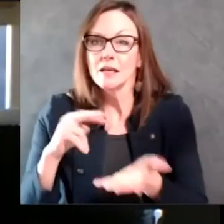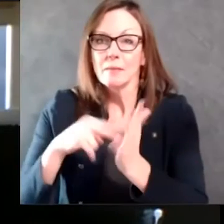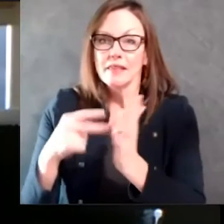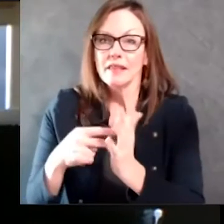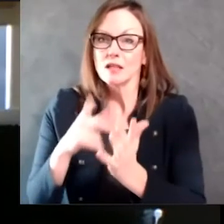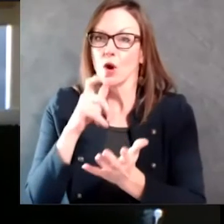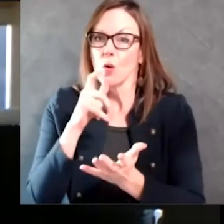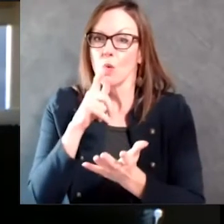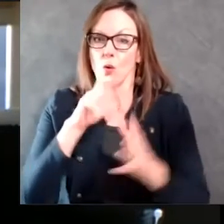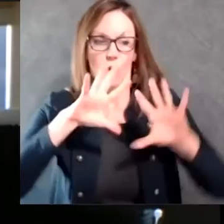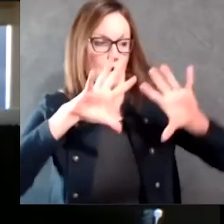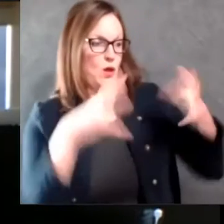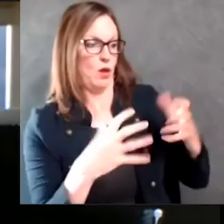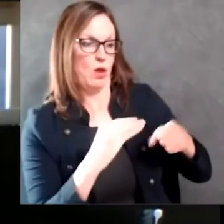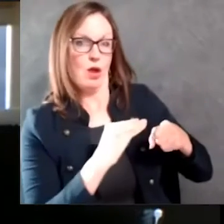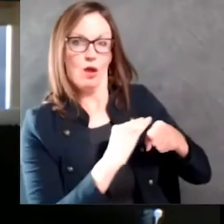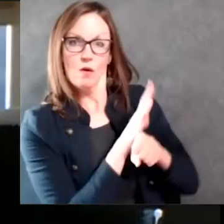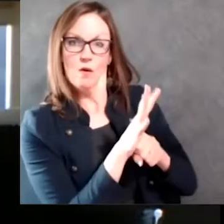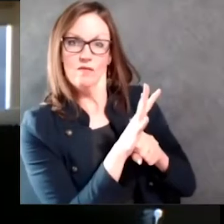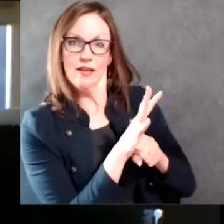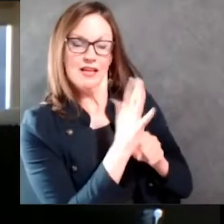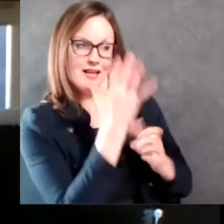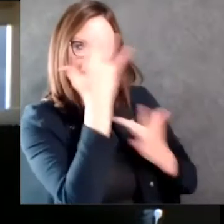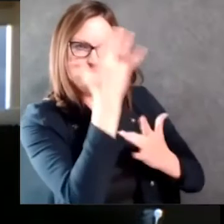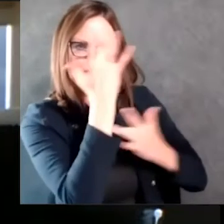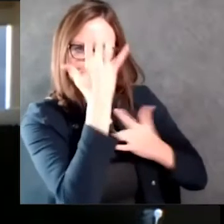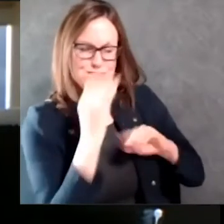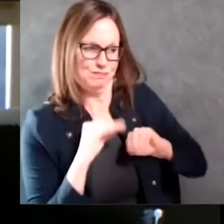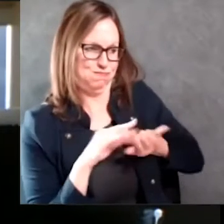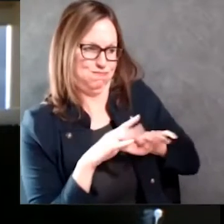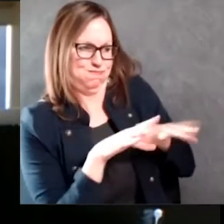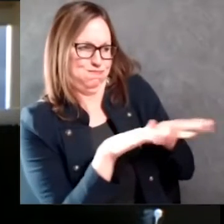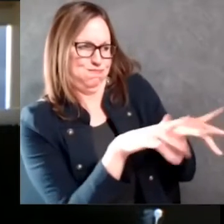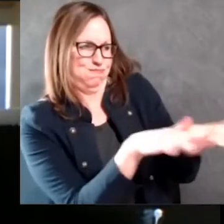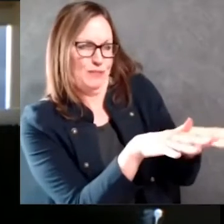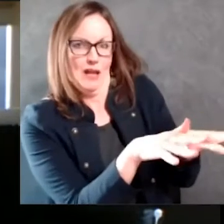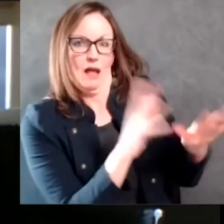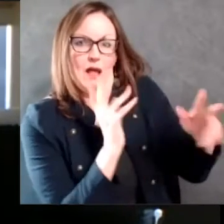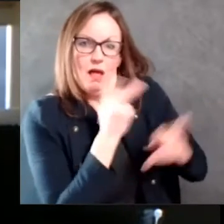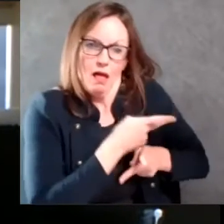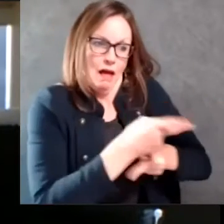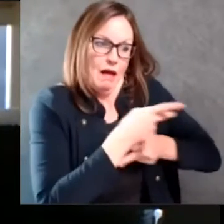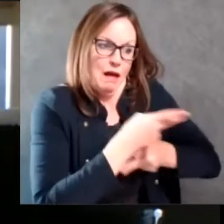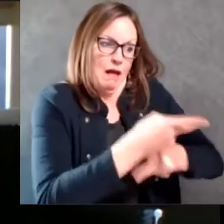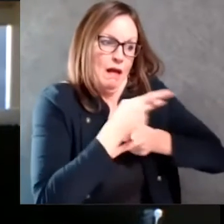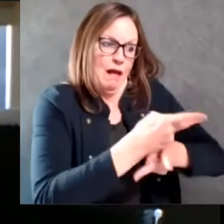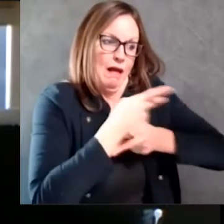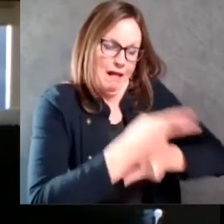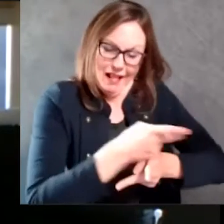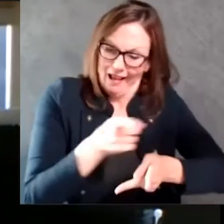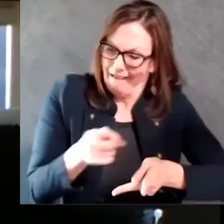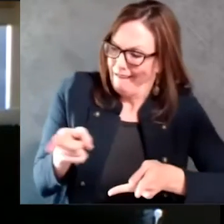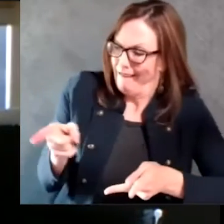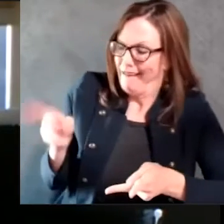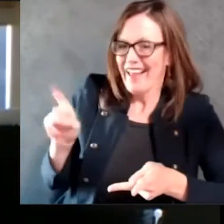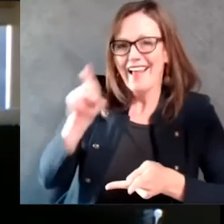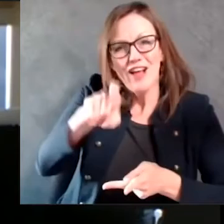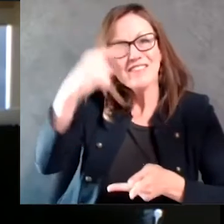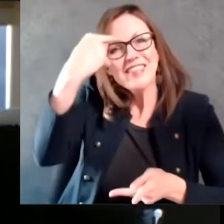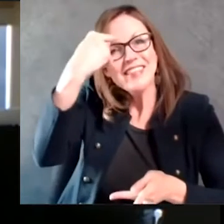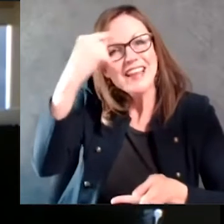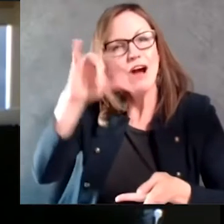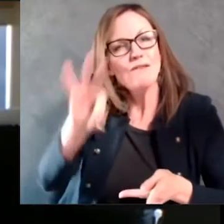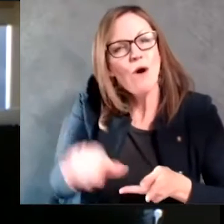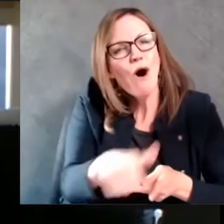community, then it creates a very difficult situation for us. So sometimes it's not just the number of beds that